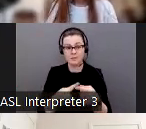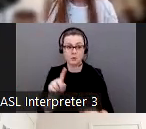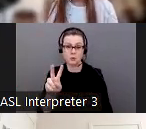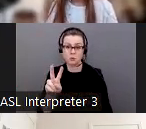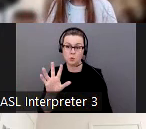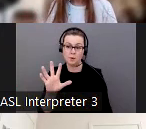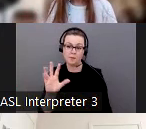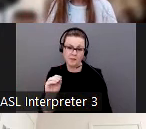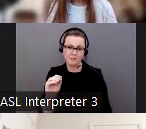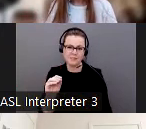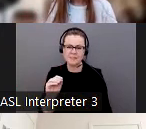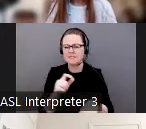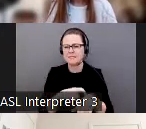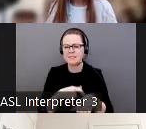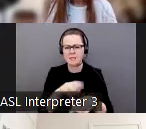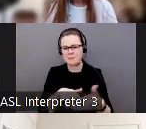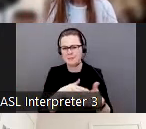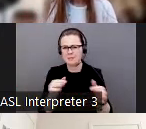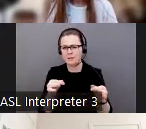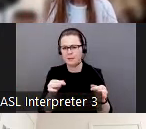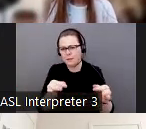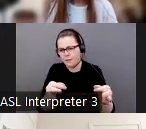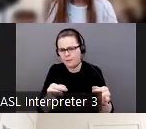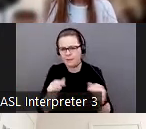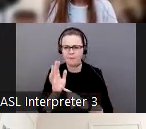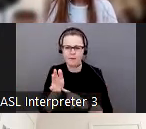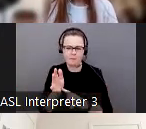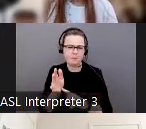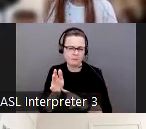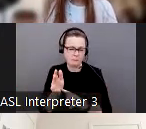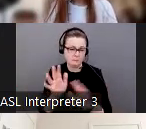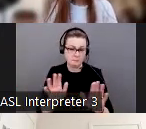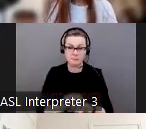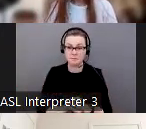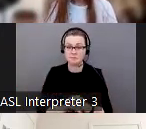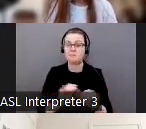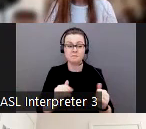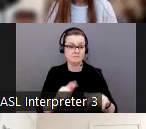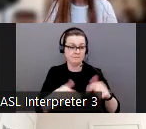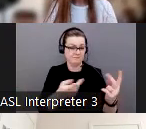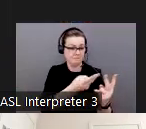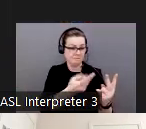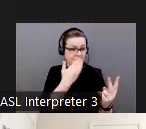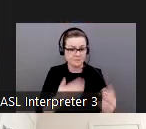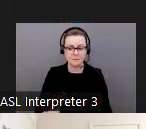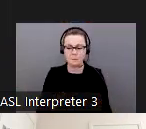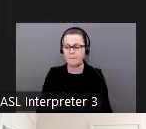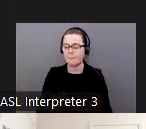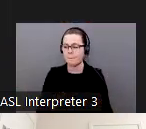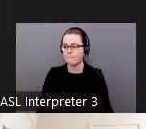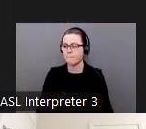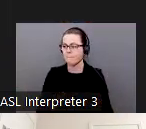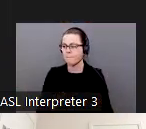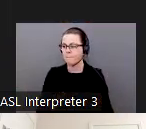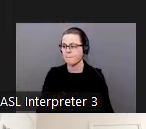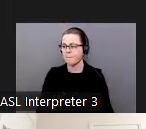of a change in our time, just 5 minutes later. We're just shifting things. So I'll turn it over to you. Thank you. Thank you,